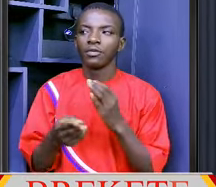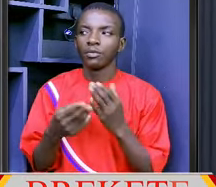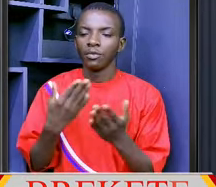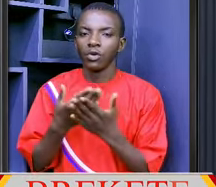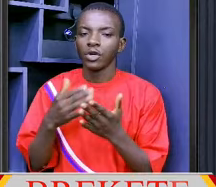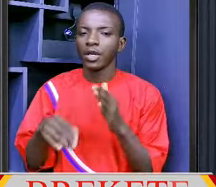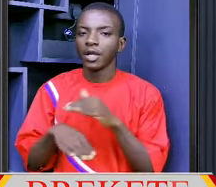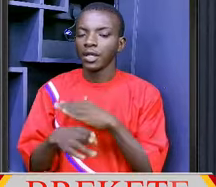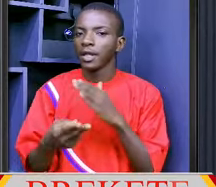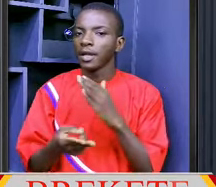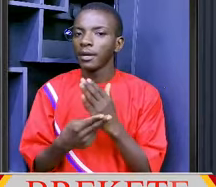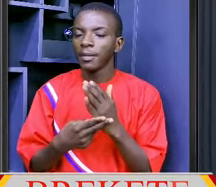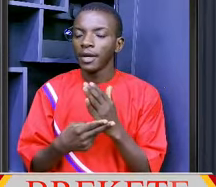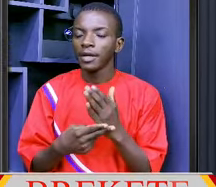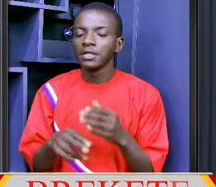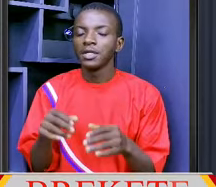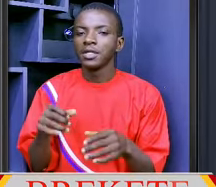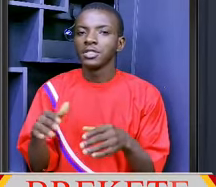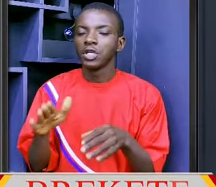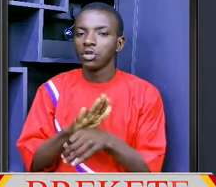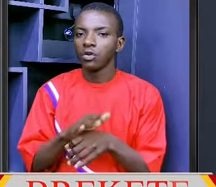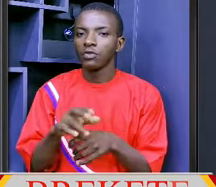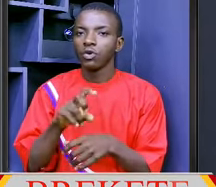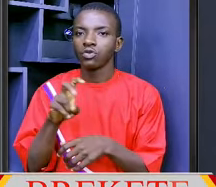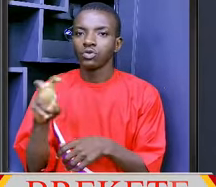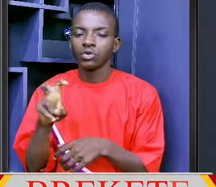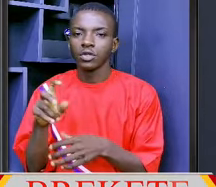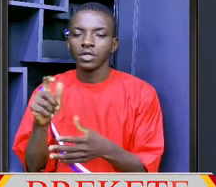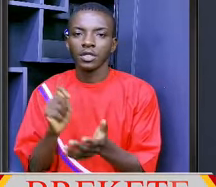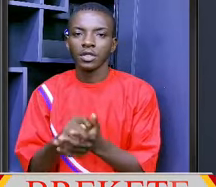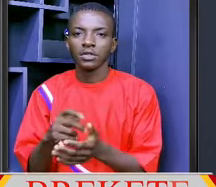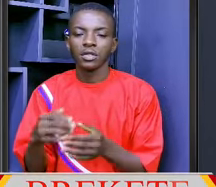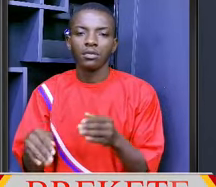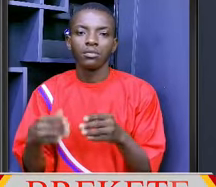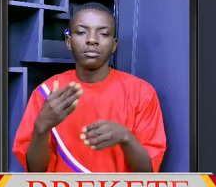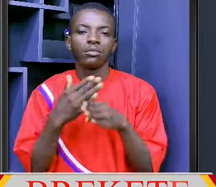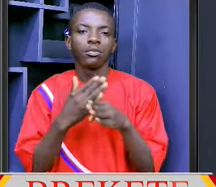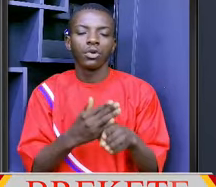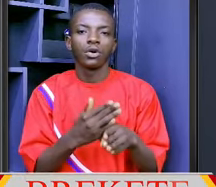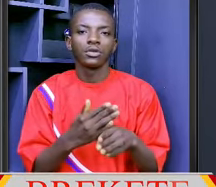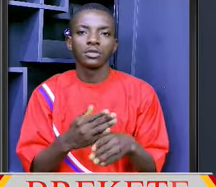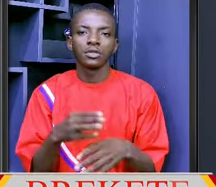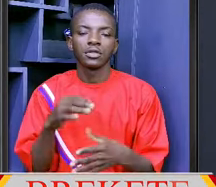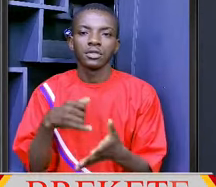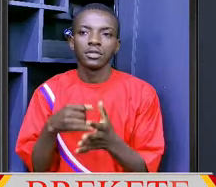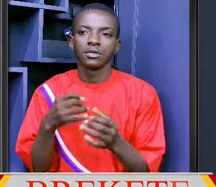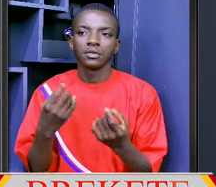would enter the account, don't reach 200,000, block the account immediately.